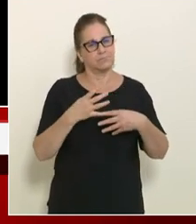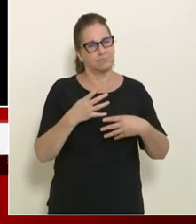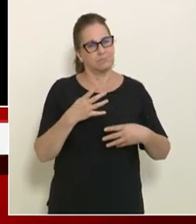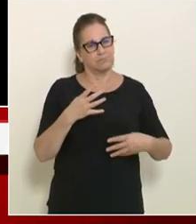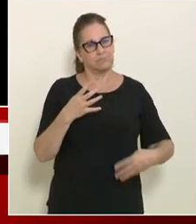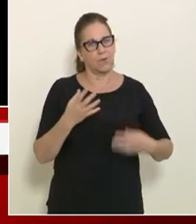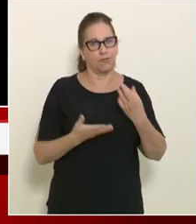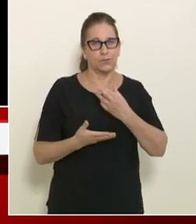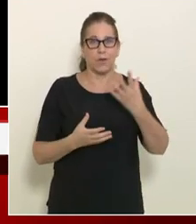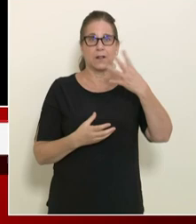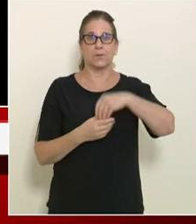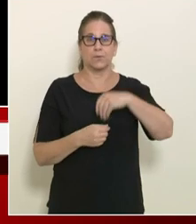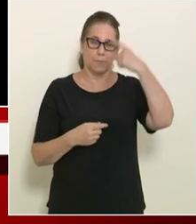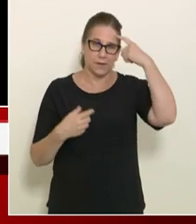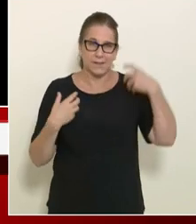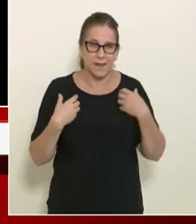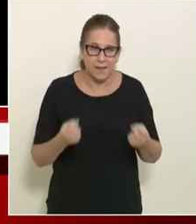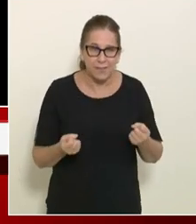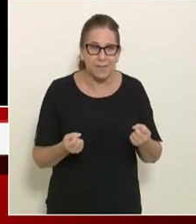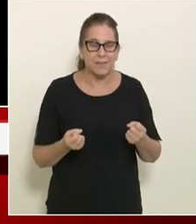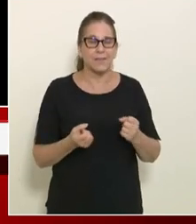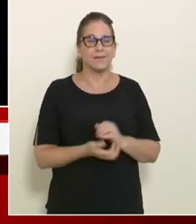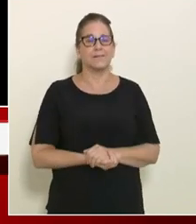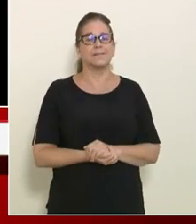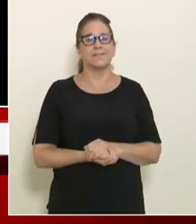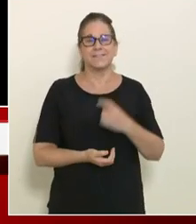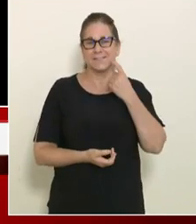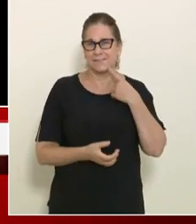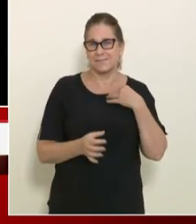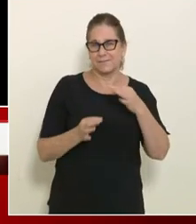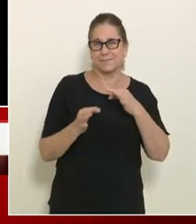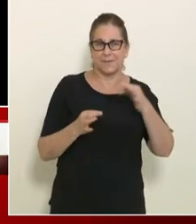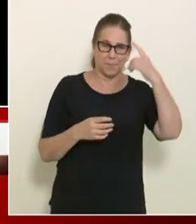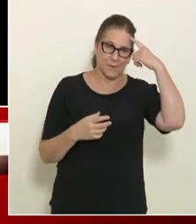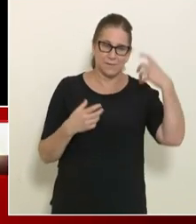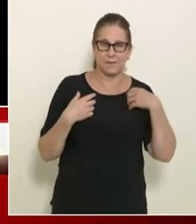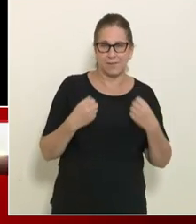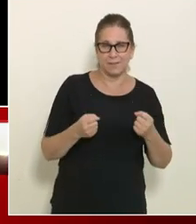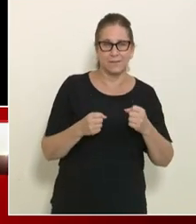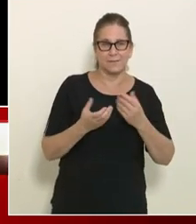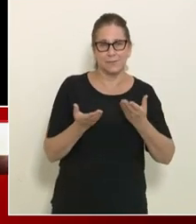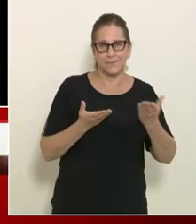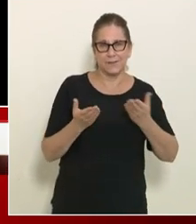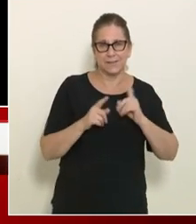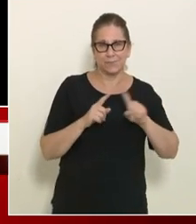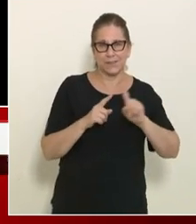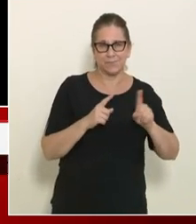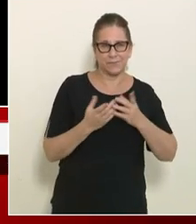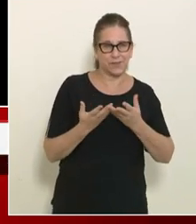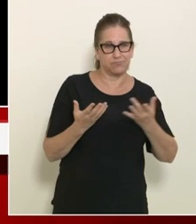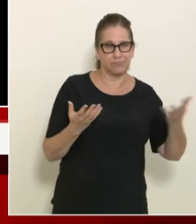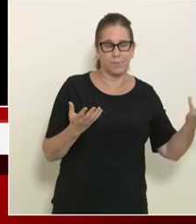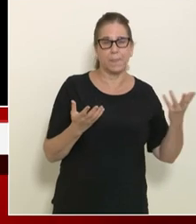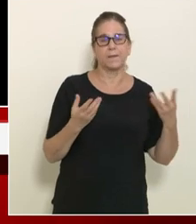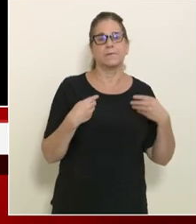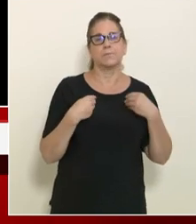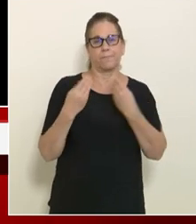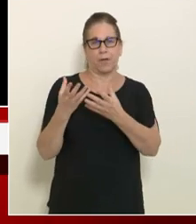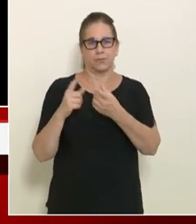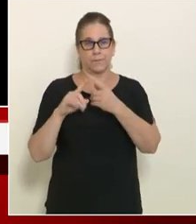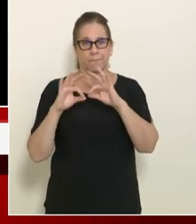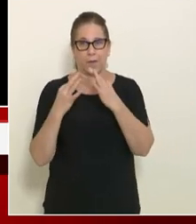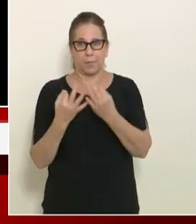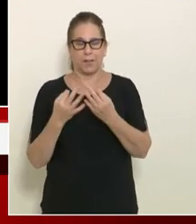supports that have been described today, and just overall resources for families to have a successful experience for learning at